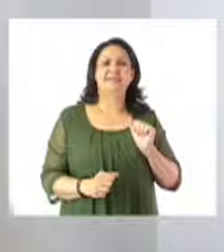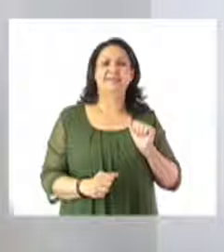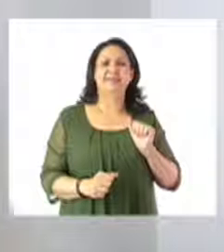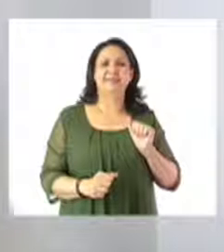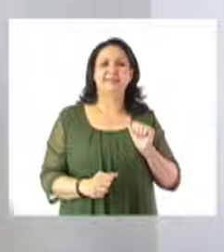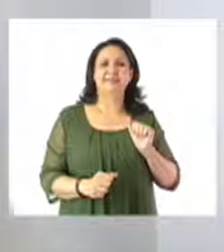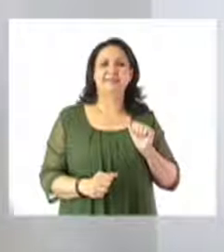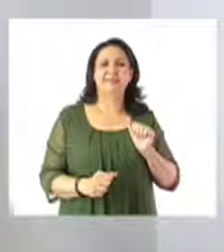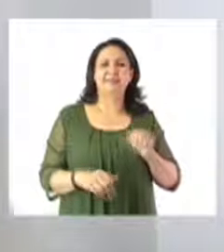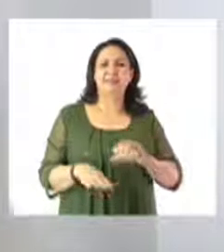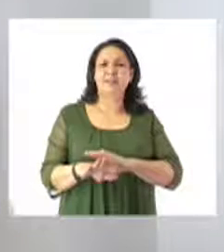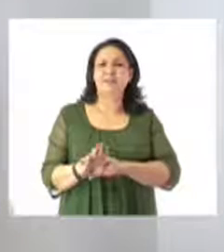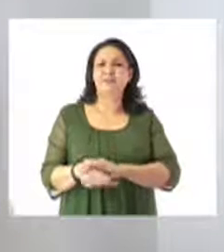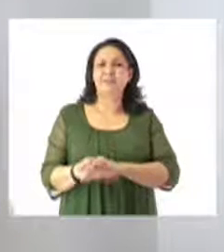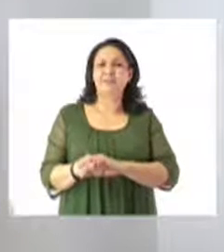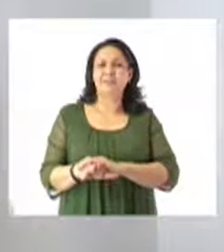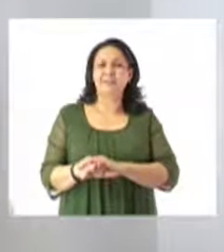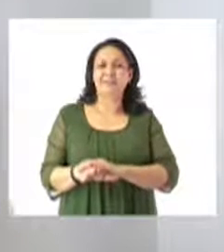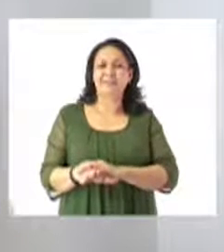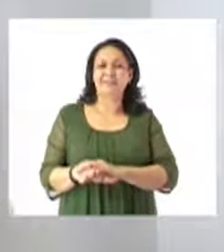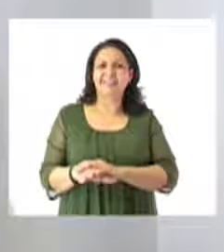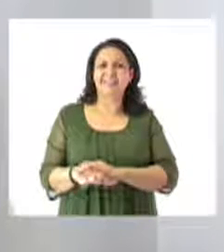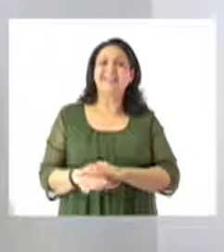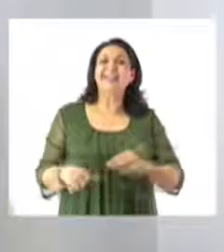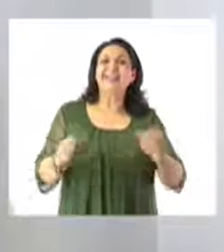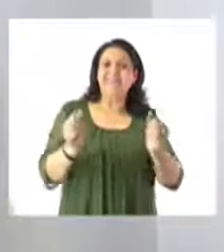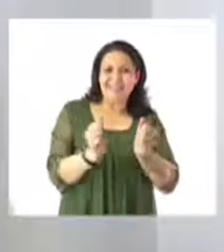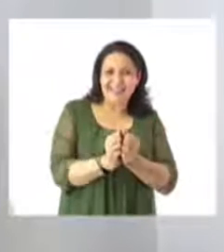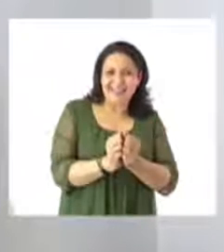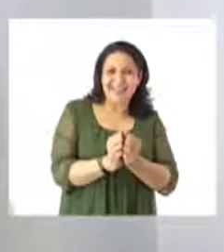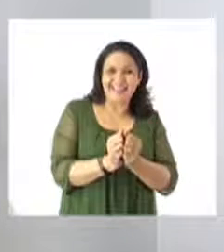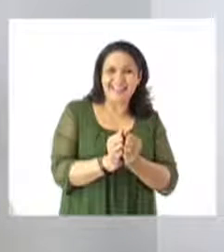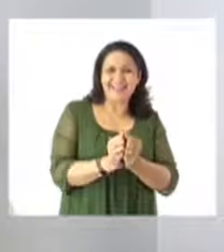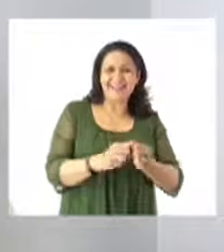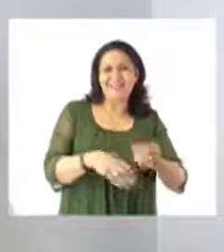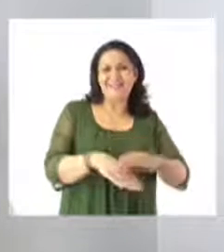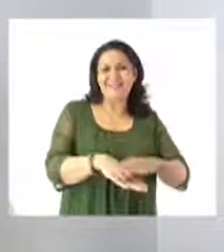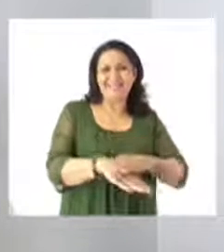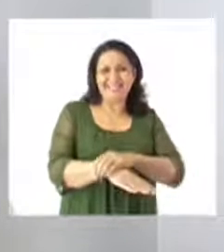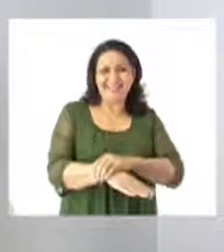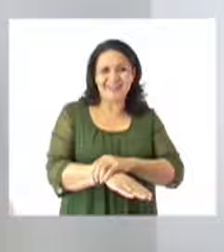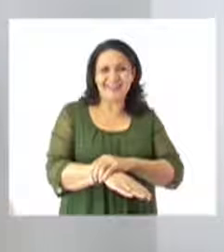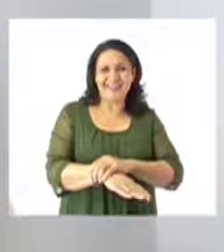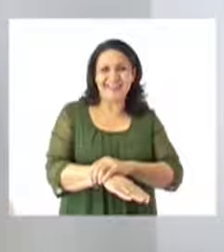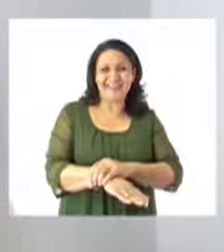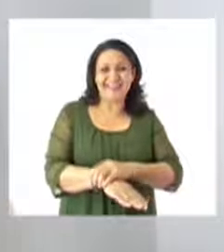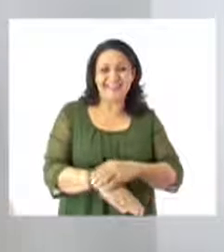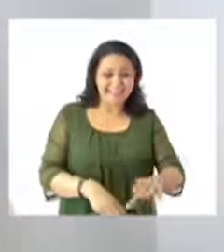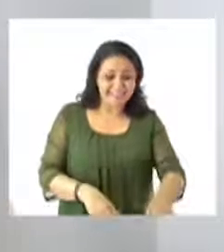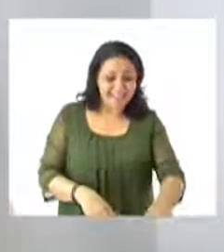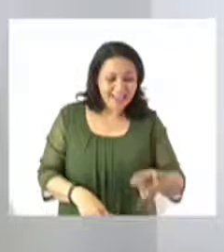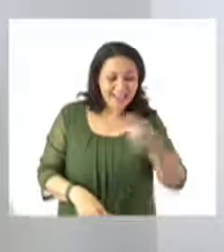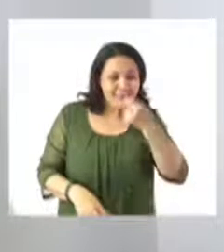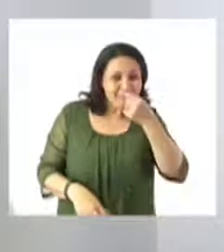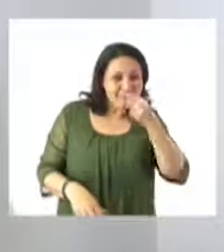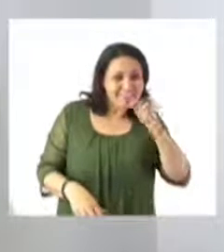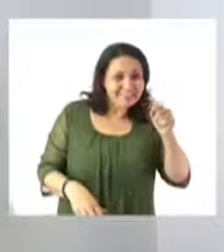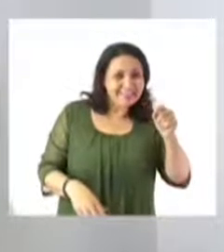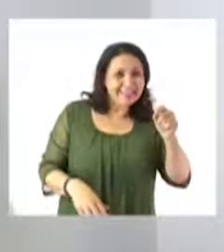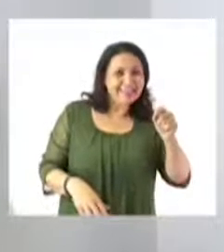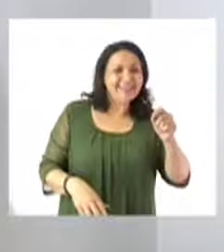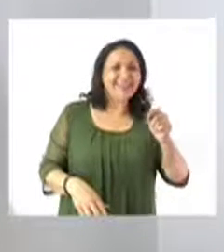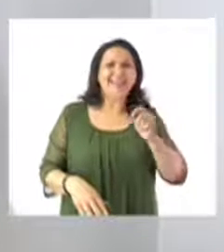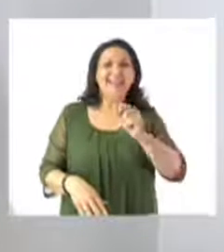The foot goes together with the sock. So can you take a crayon or a pencil and draw a straight